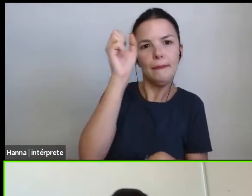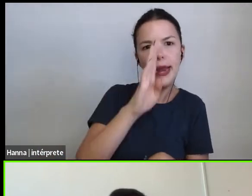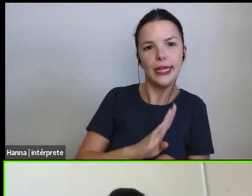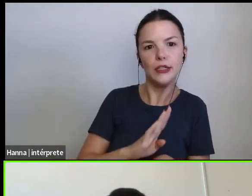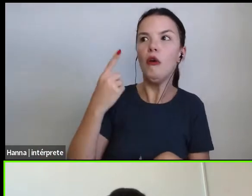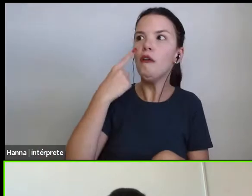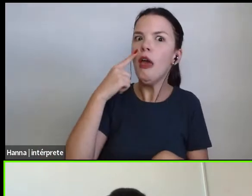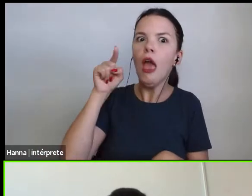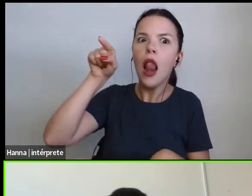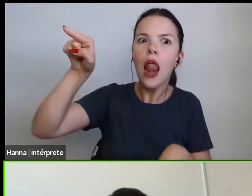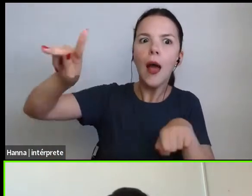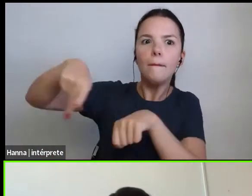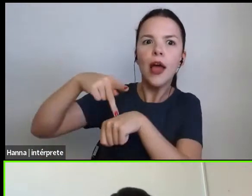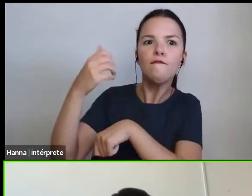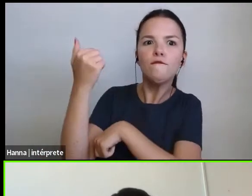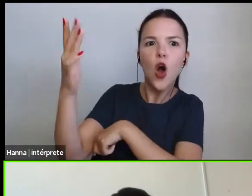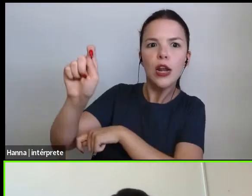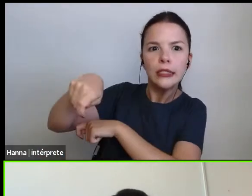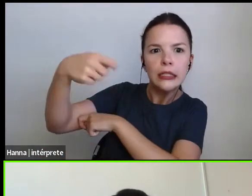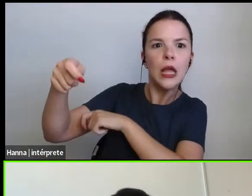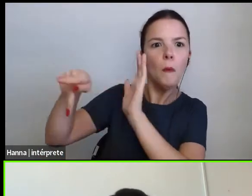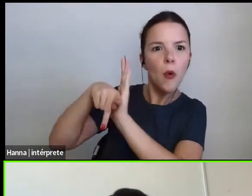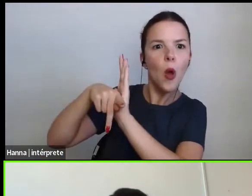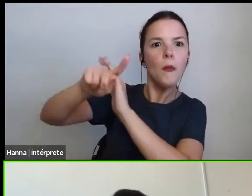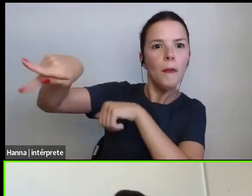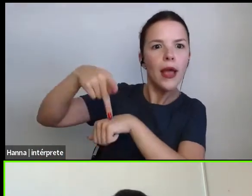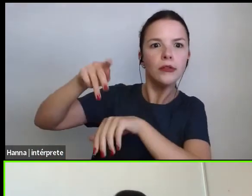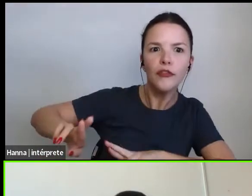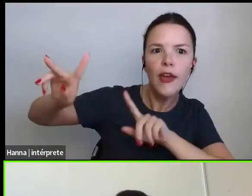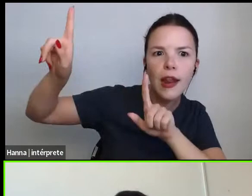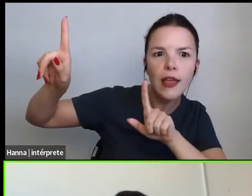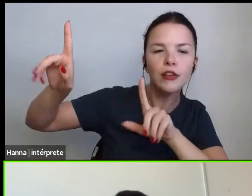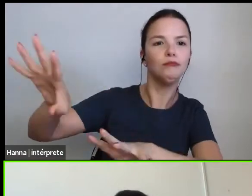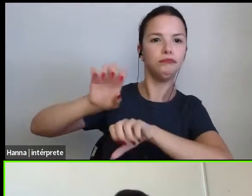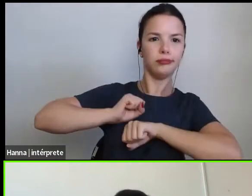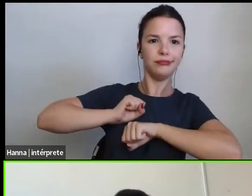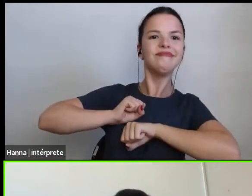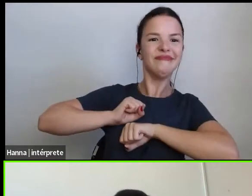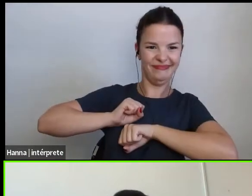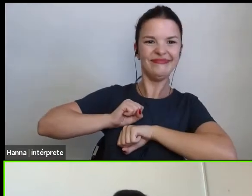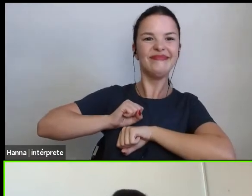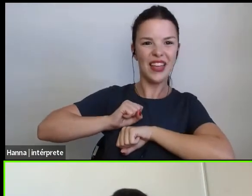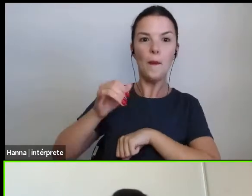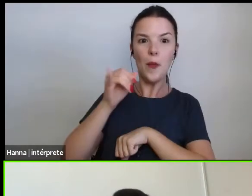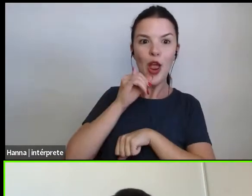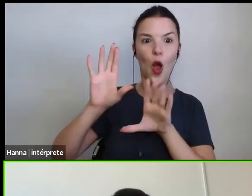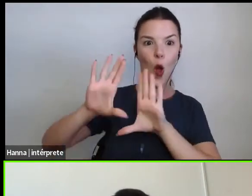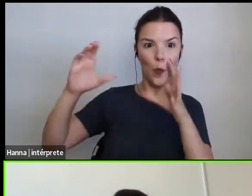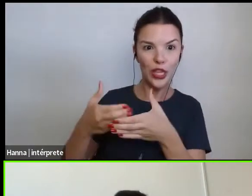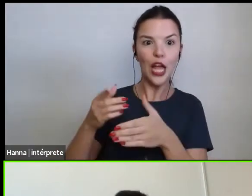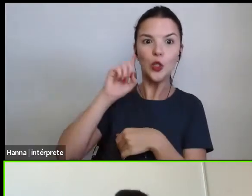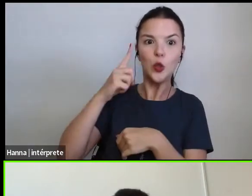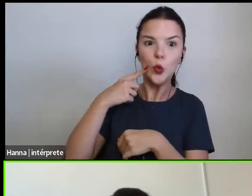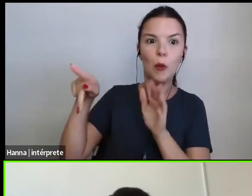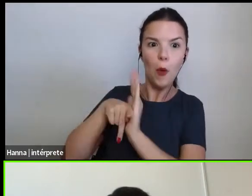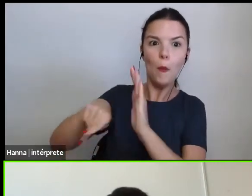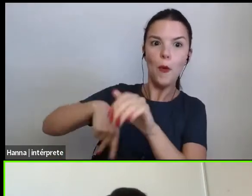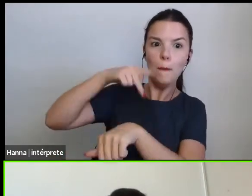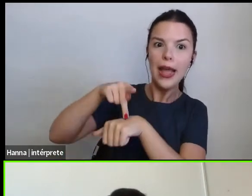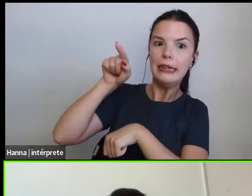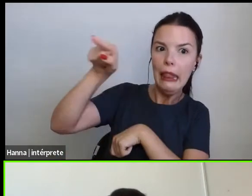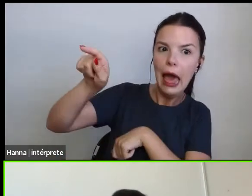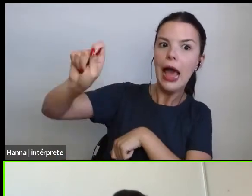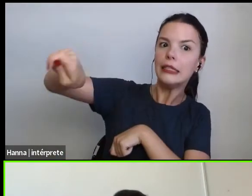official sign for a country, I mean, the sign that is used by the deaf community of that country, they